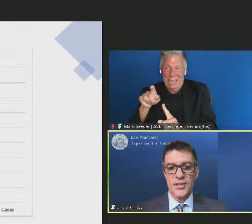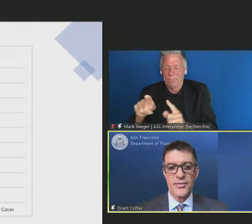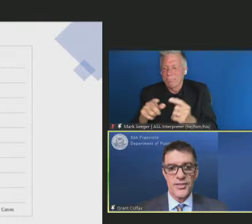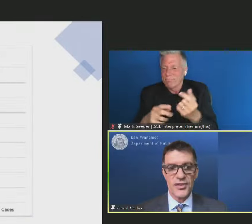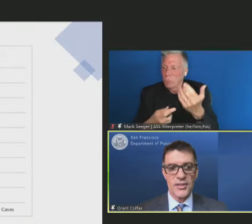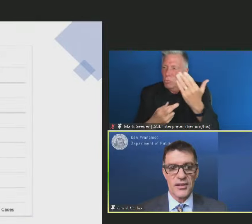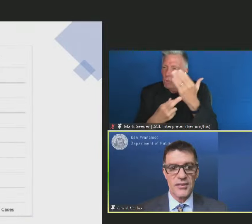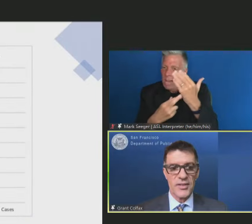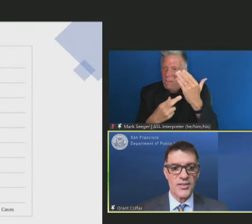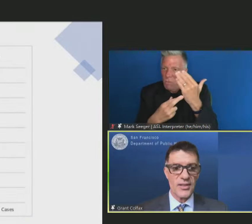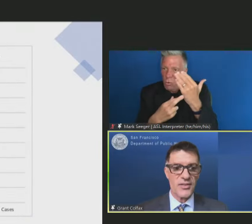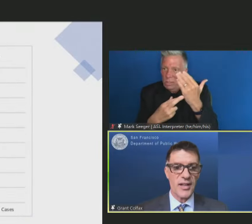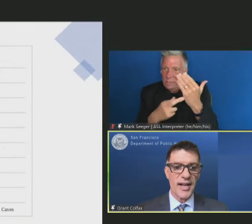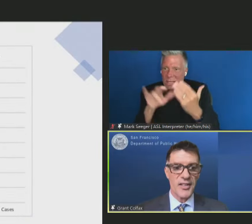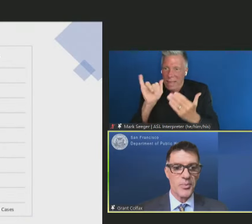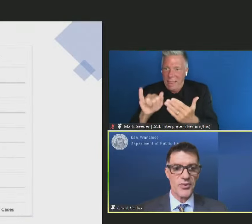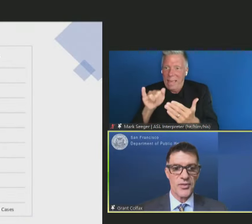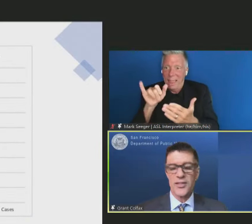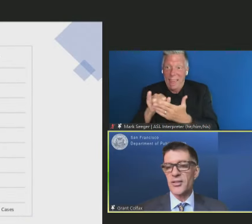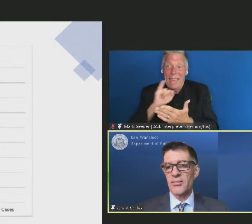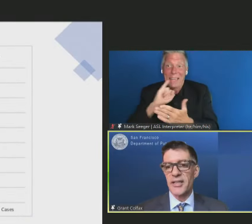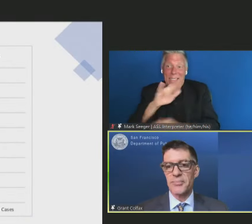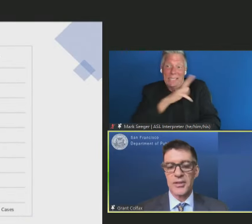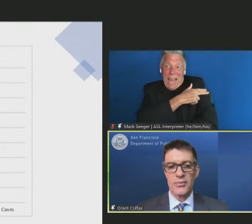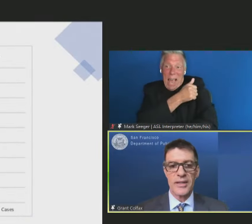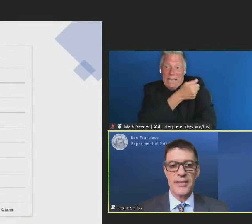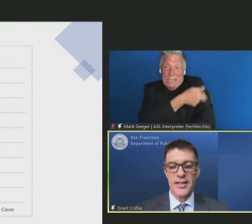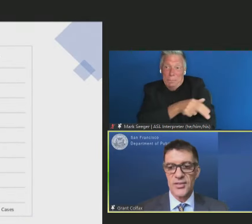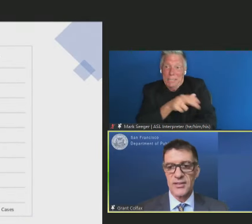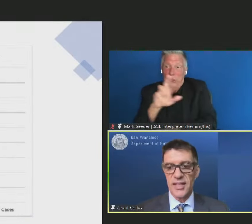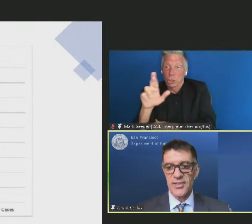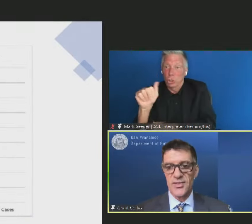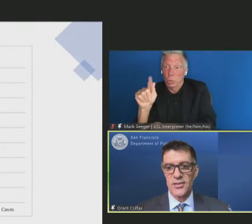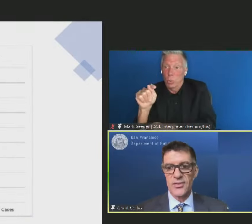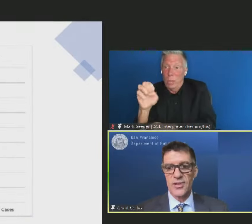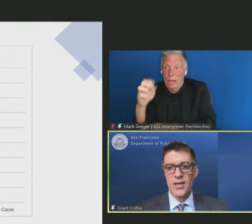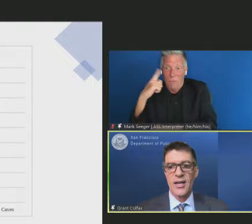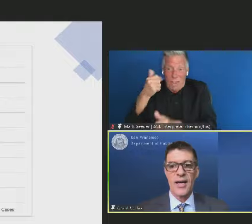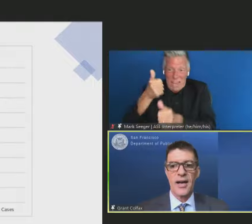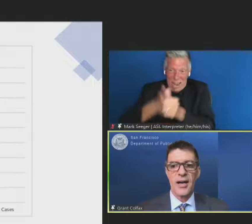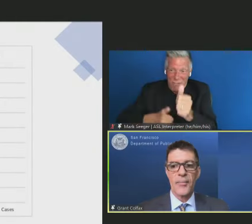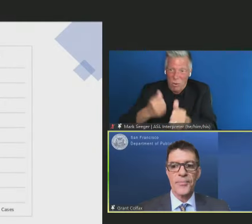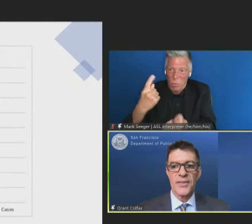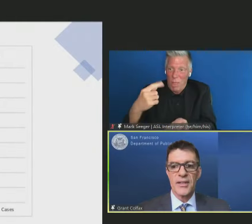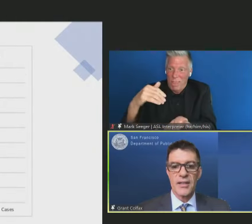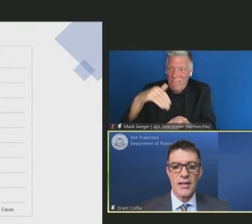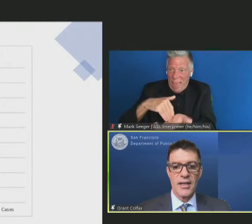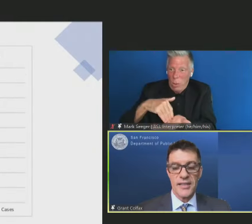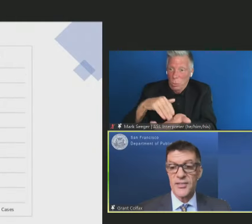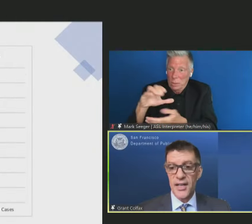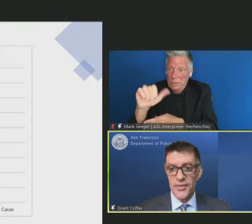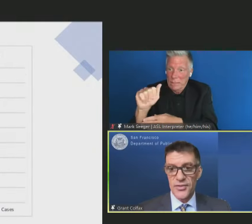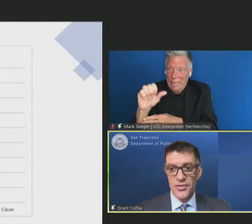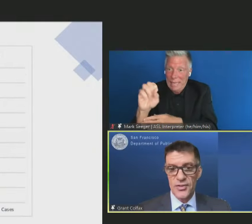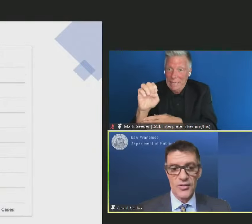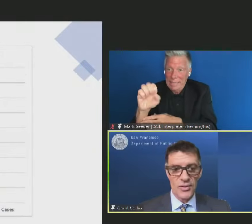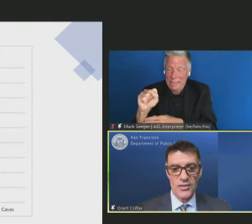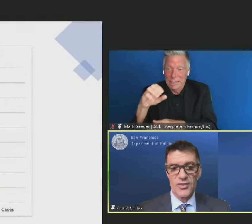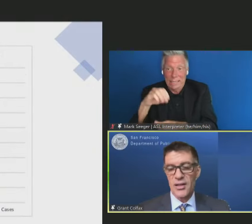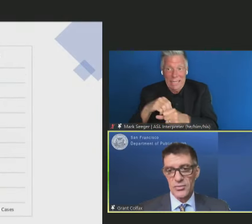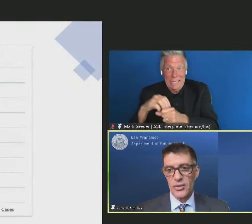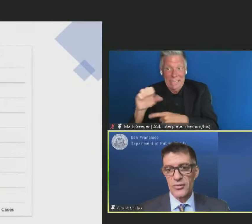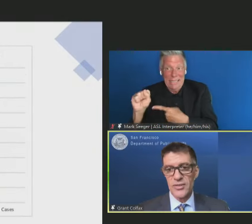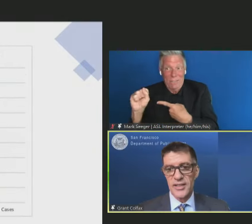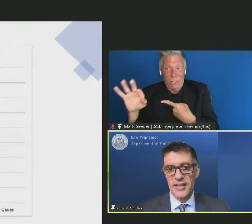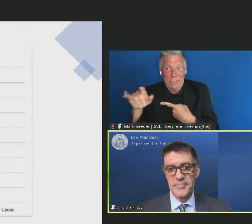at the difference here. This is the hospitalization rate per 1,000 cases in San Francisco. So these